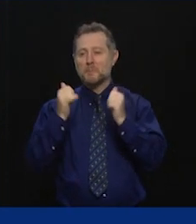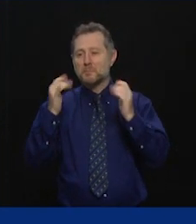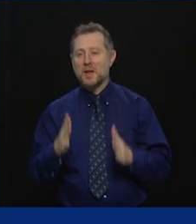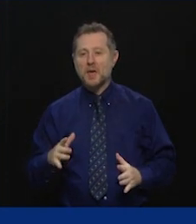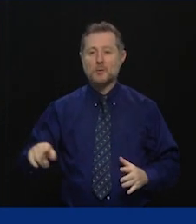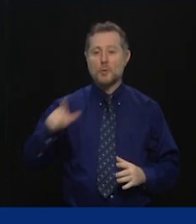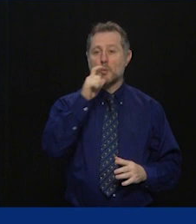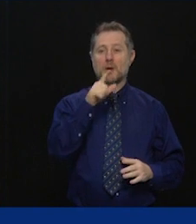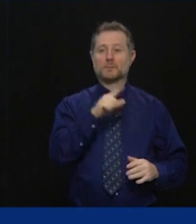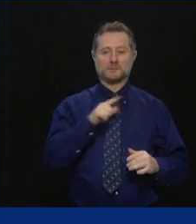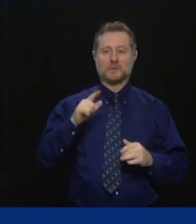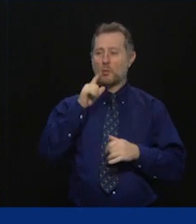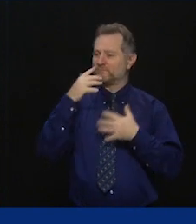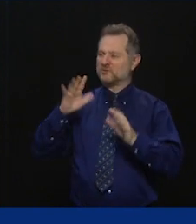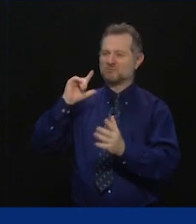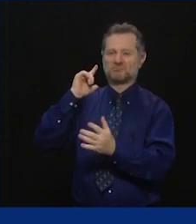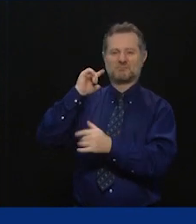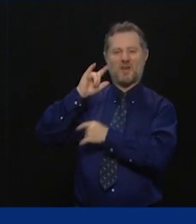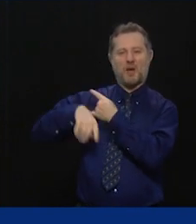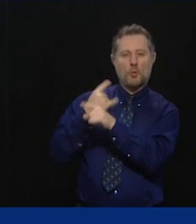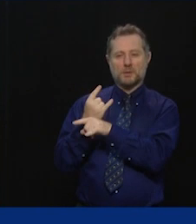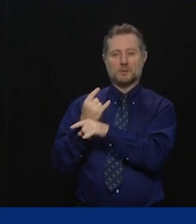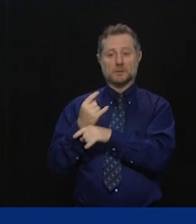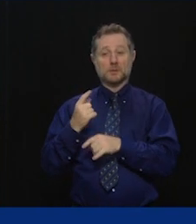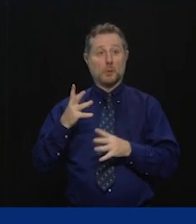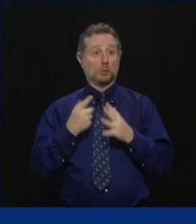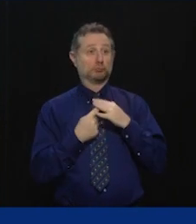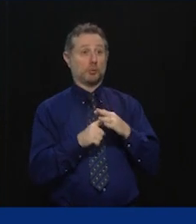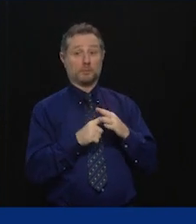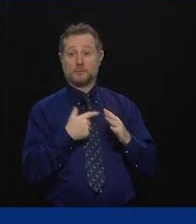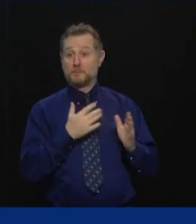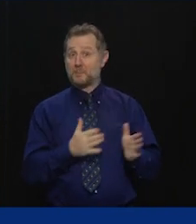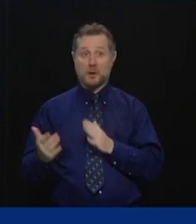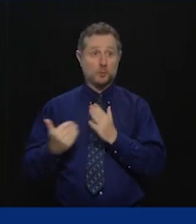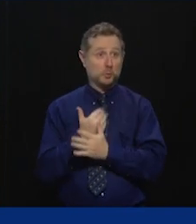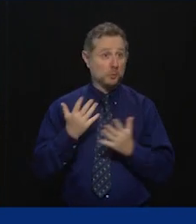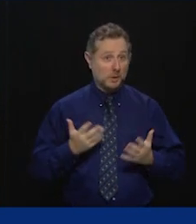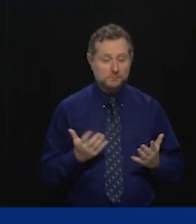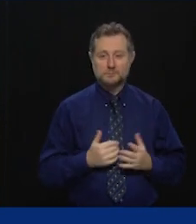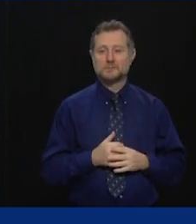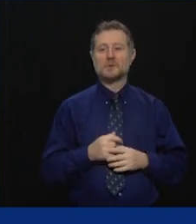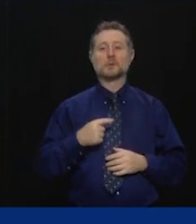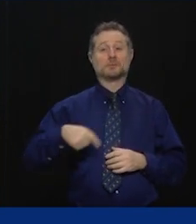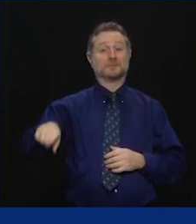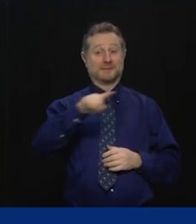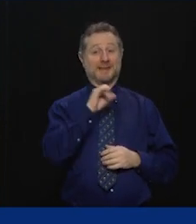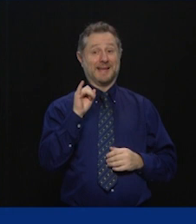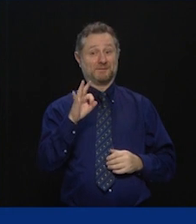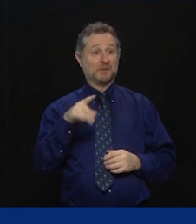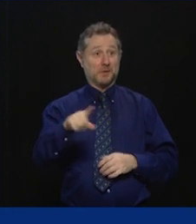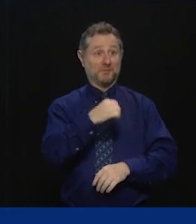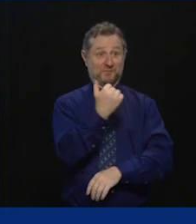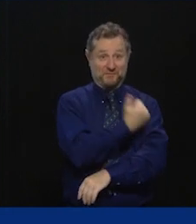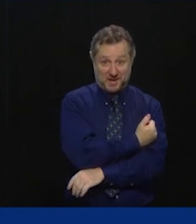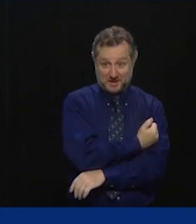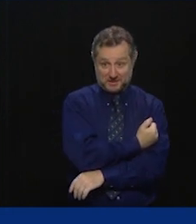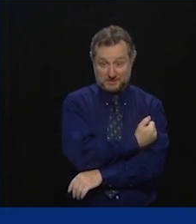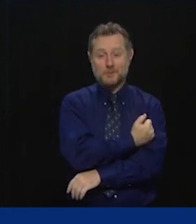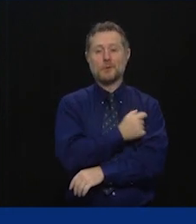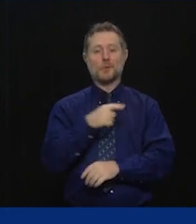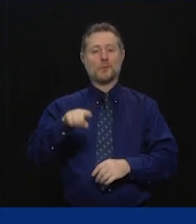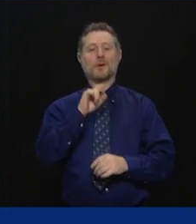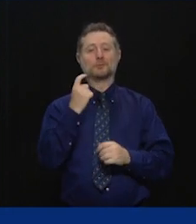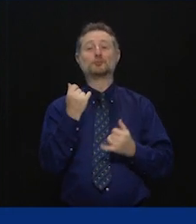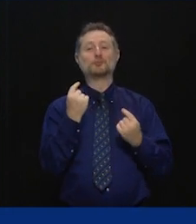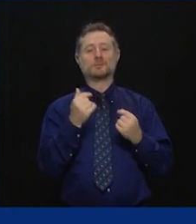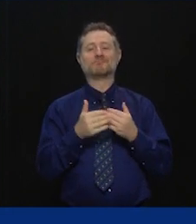our vaccine sweepstakes. So here's the plan, teams. You can enter if you get vaccinated. Between now and